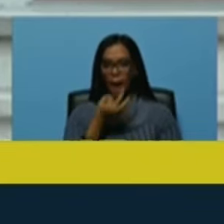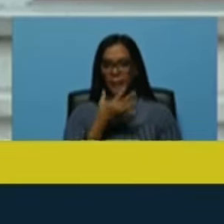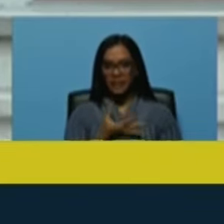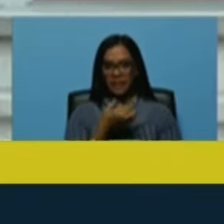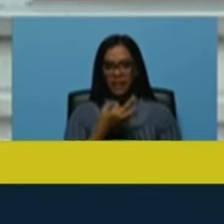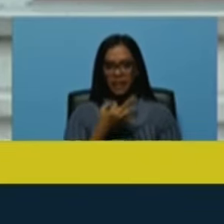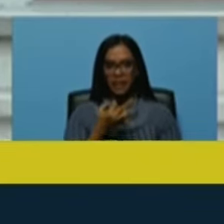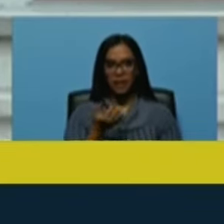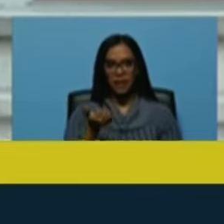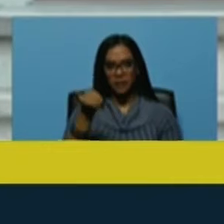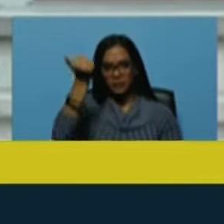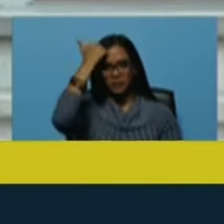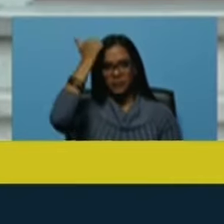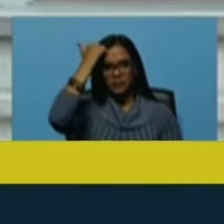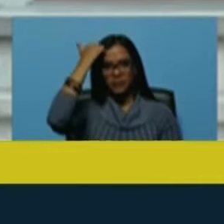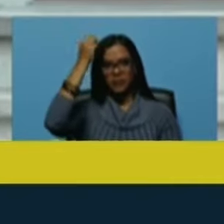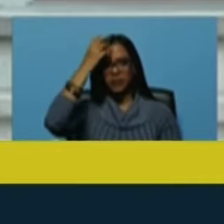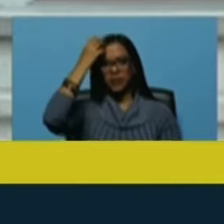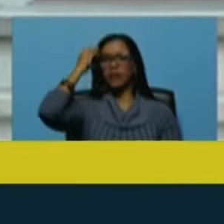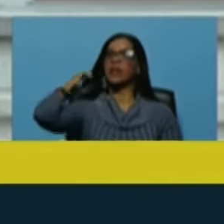reinforced, you put a pill